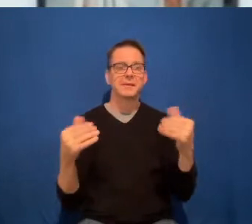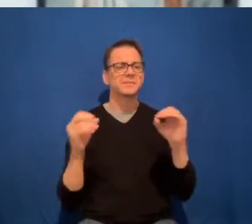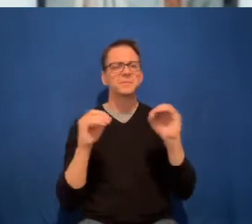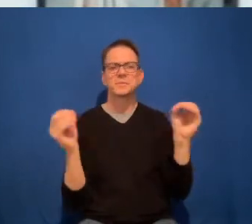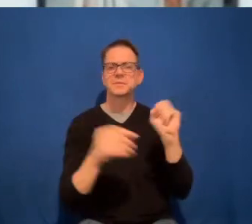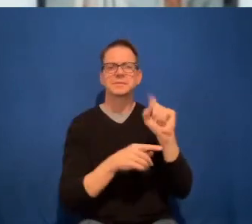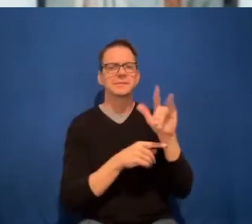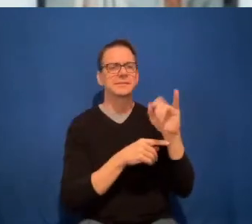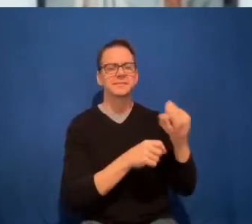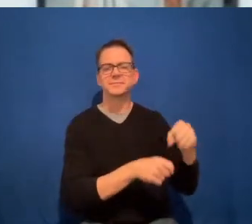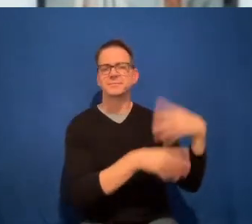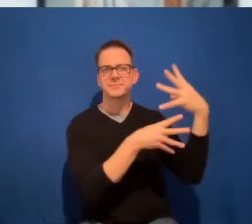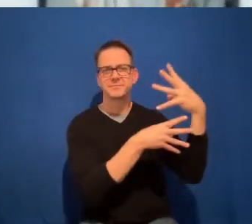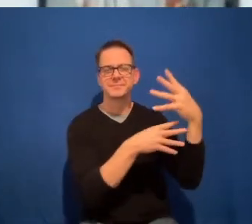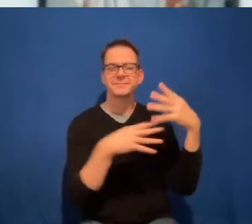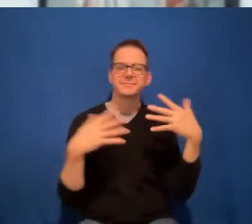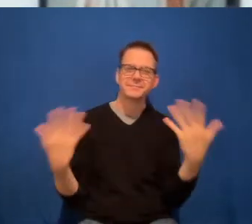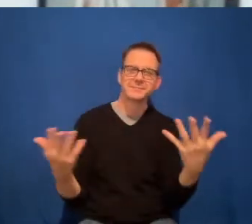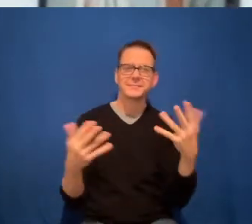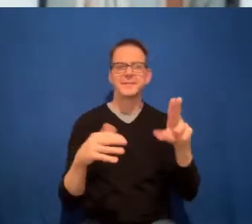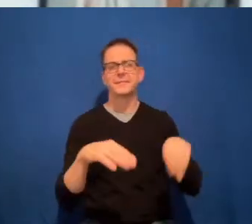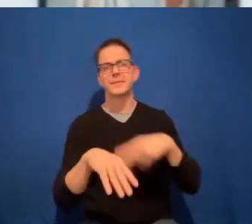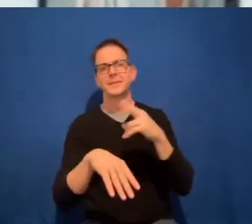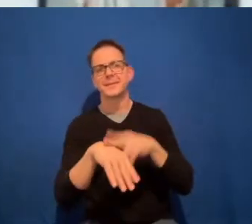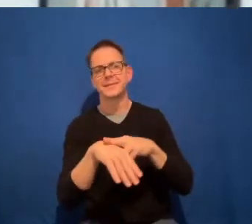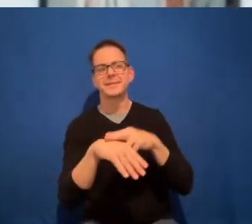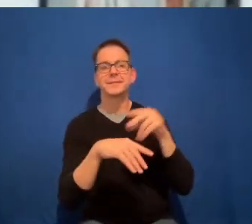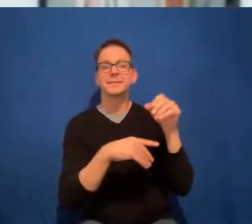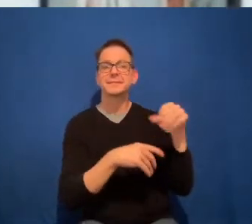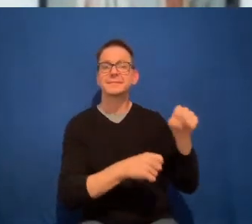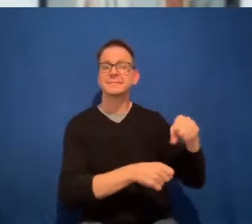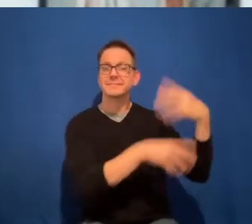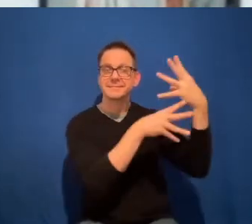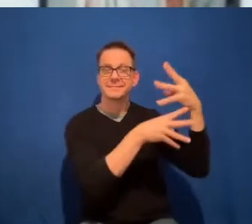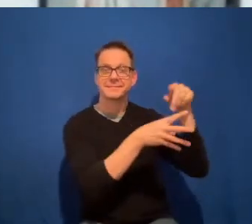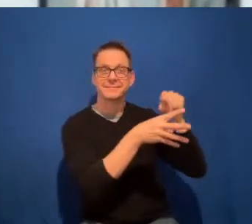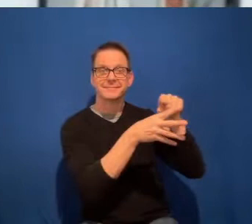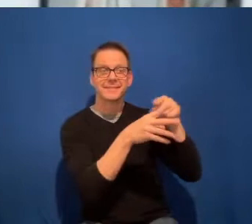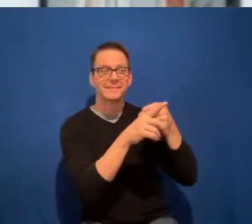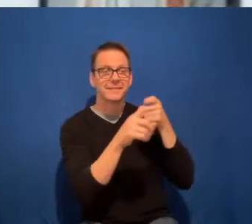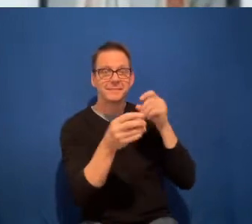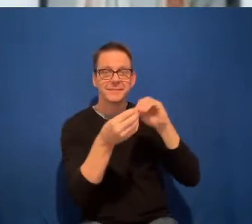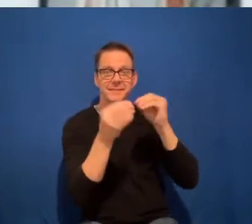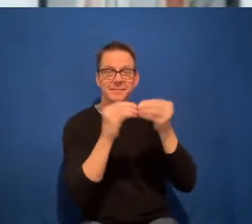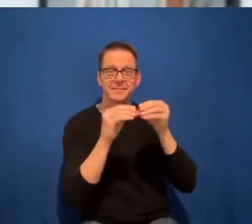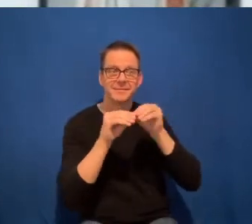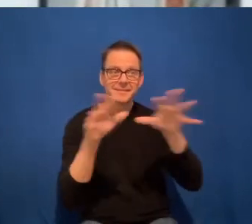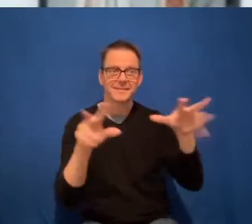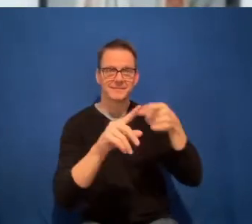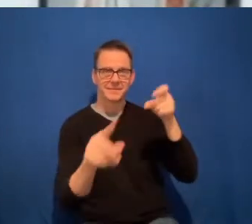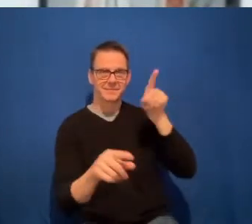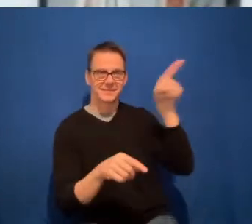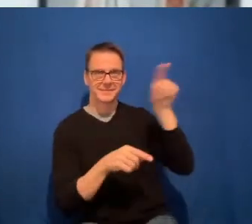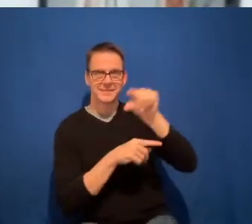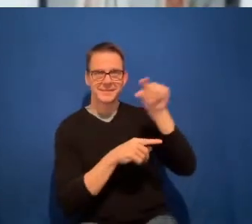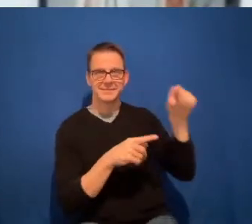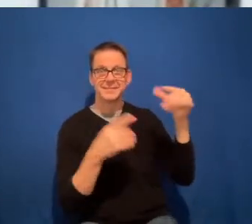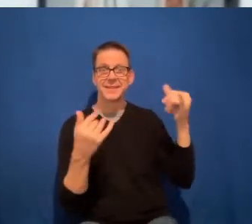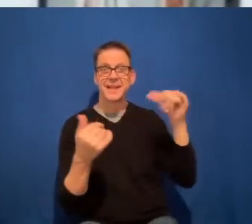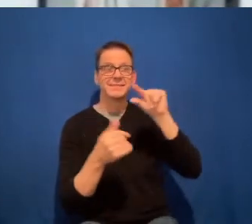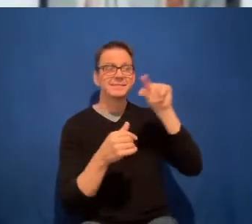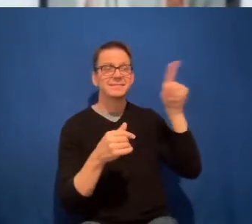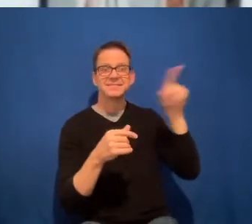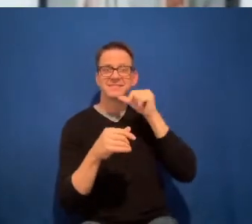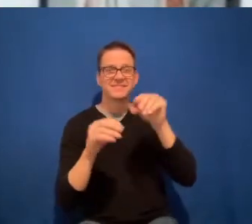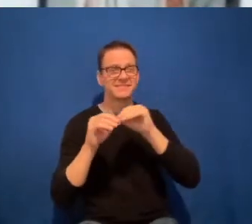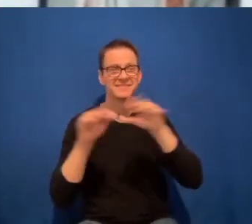because, normally I would make the slides off of the numbers that's released by the government. And since I don't have